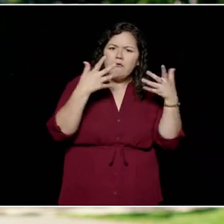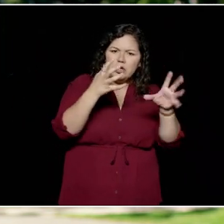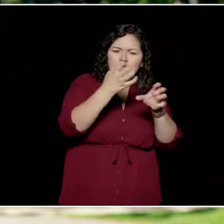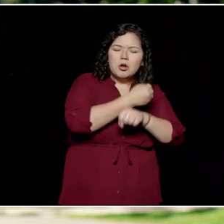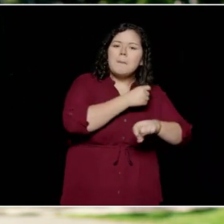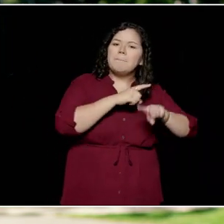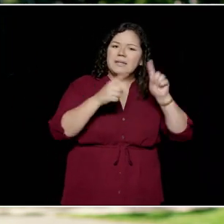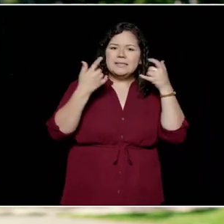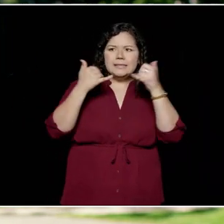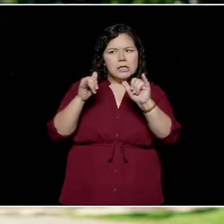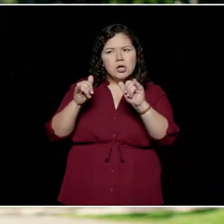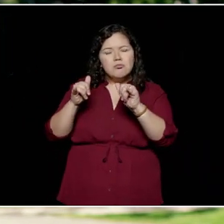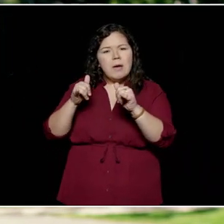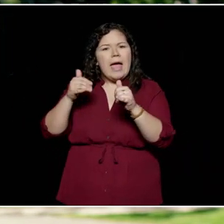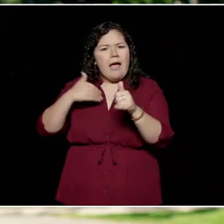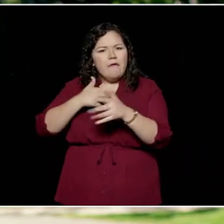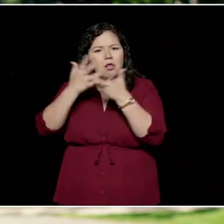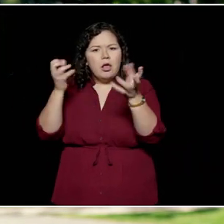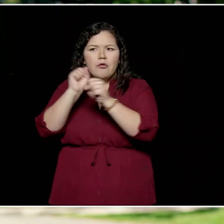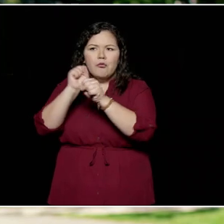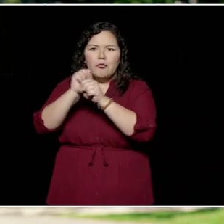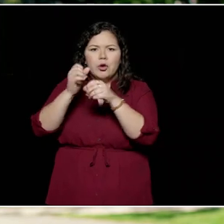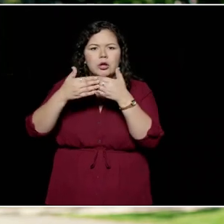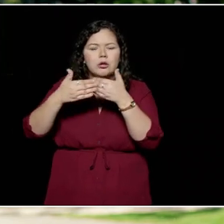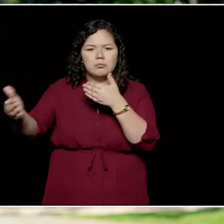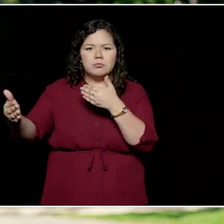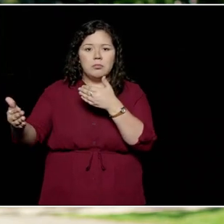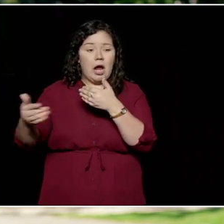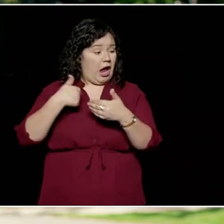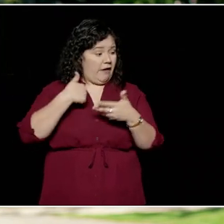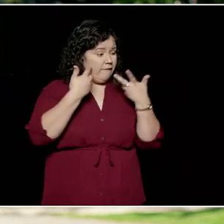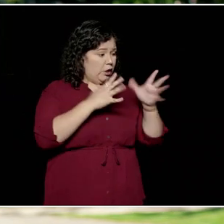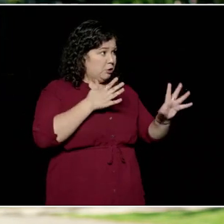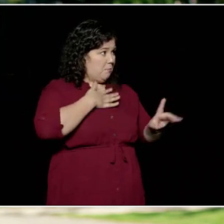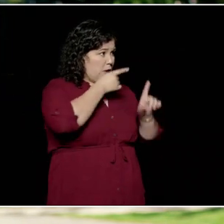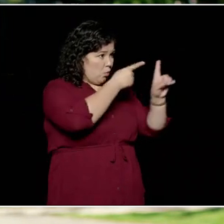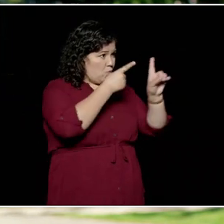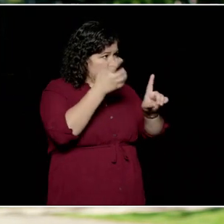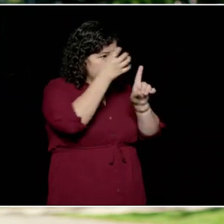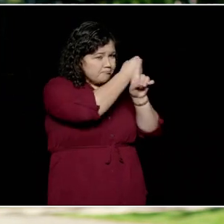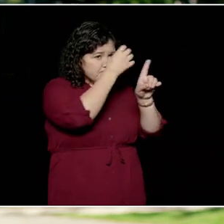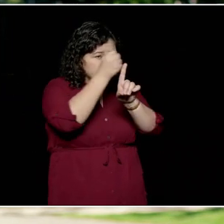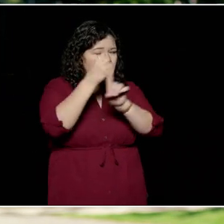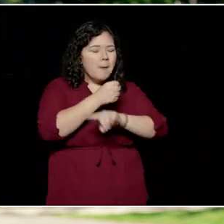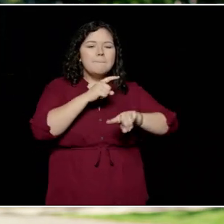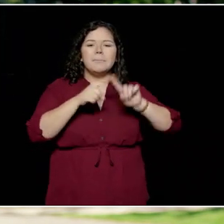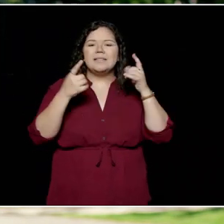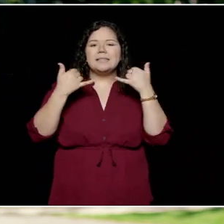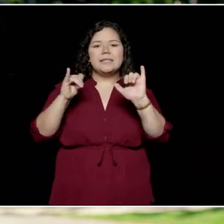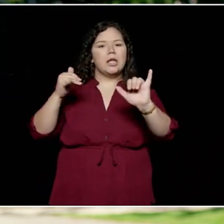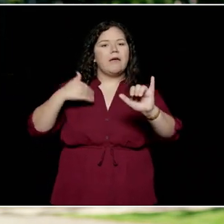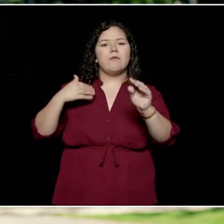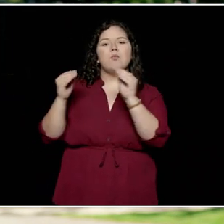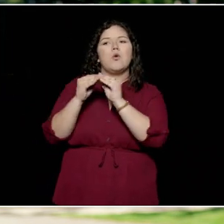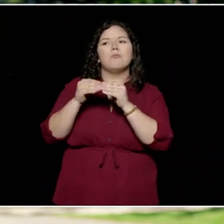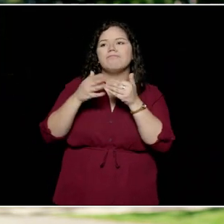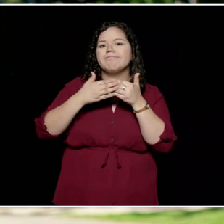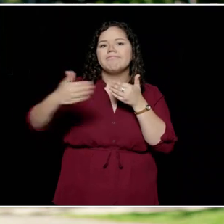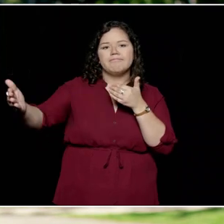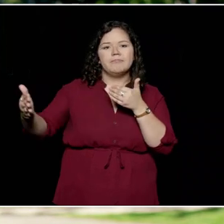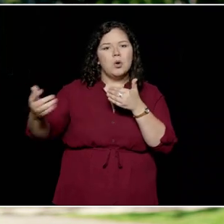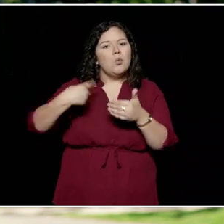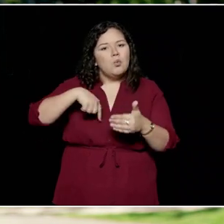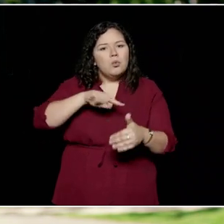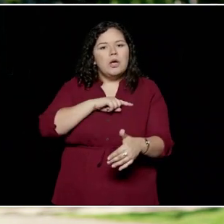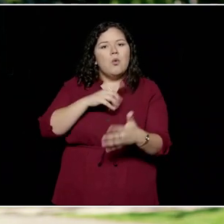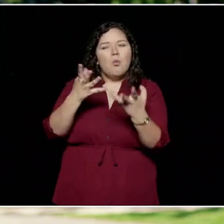degree accompanies this blurred transition, to recognize that while we have done what we came here to do,